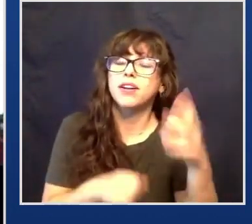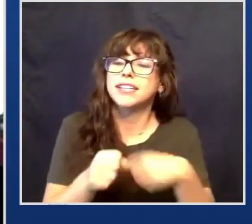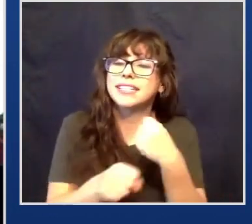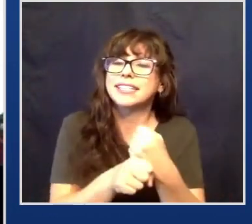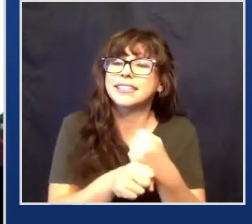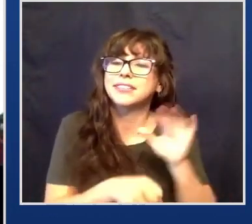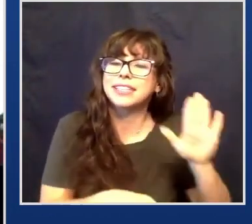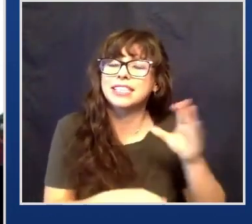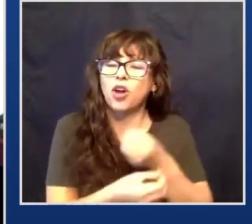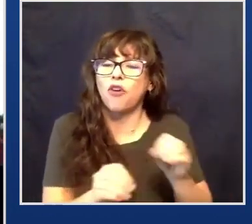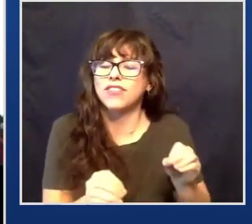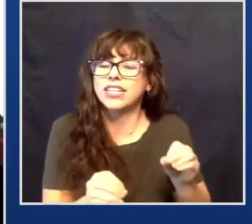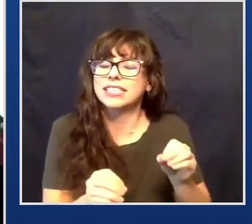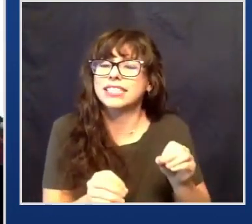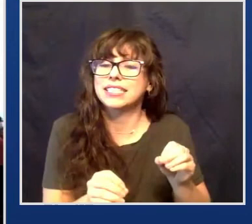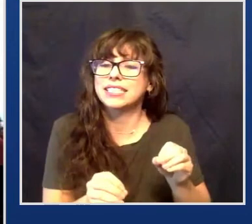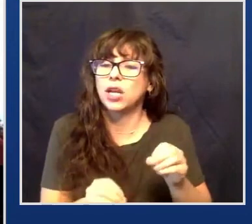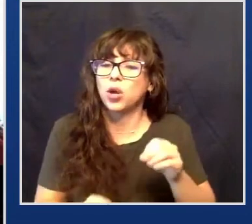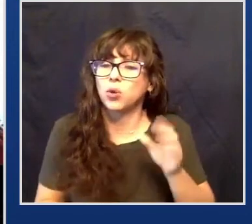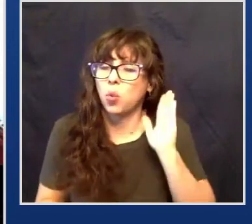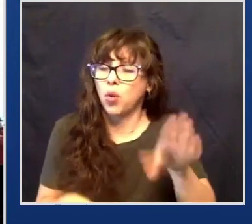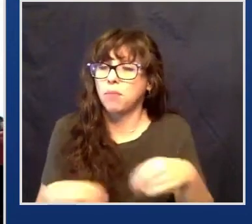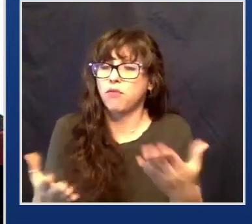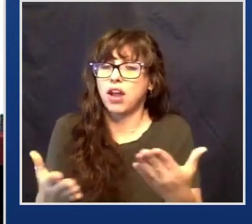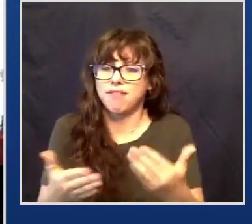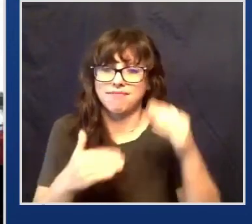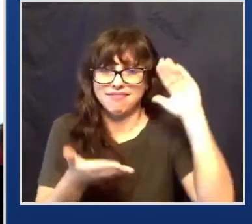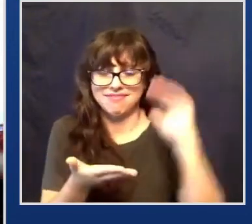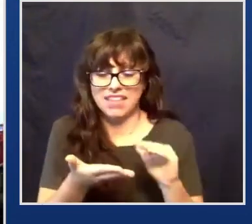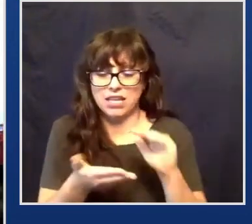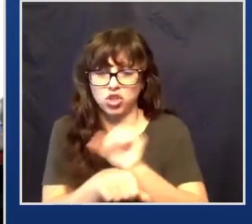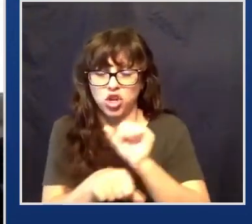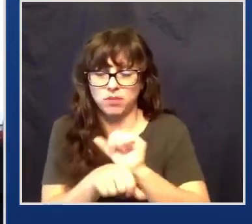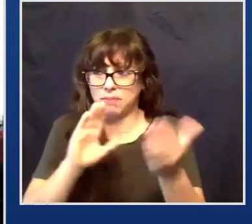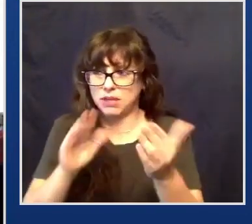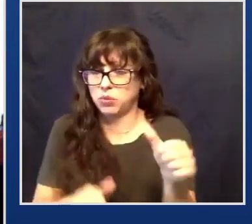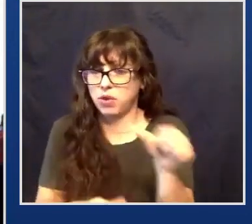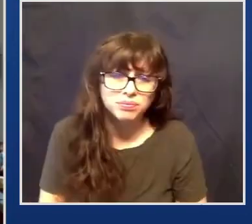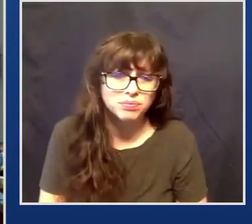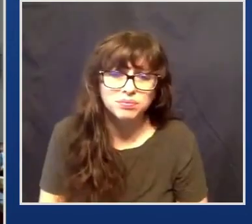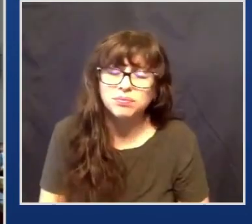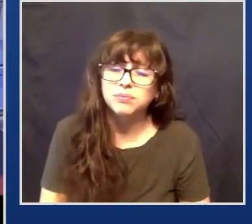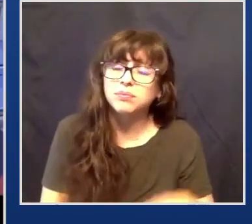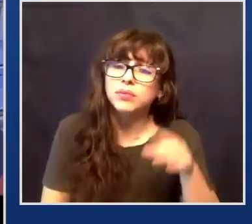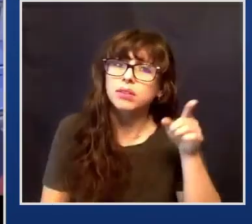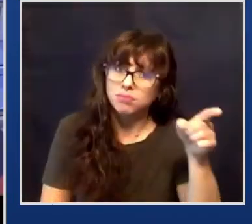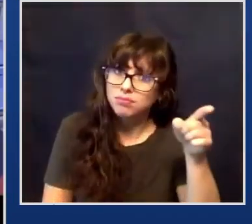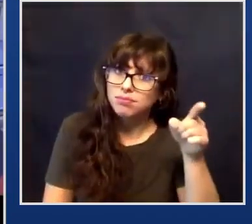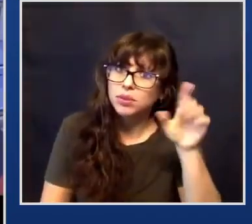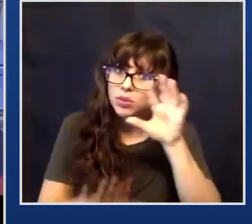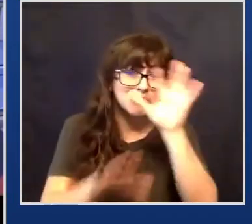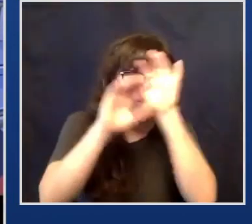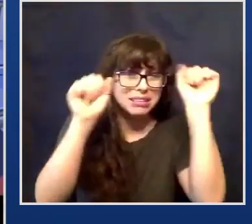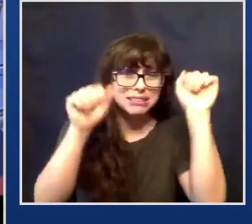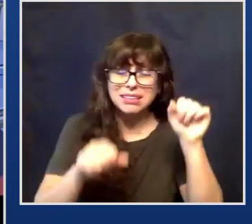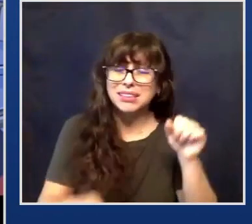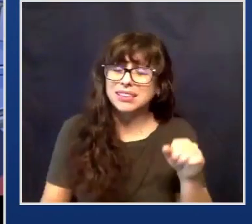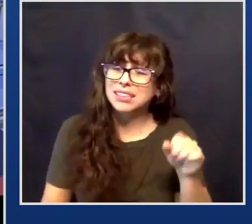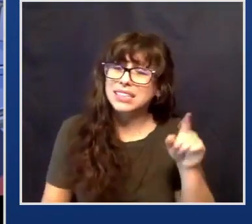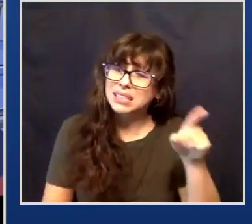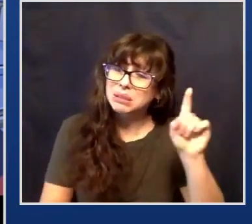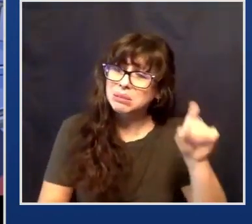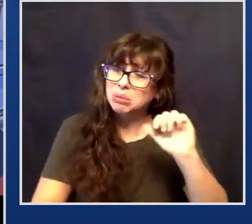he got elected to office. It's no surprise. Remember what about his, but let's